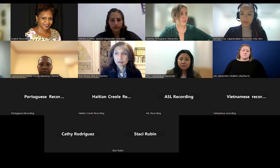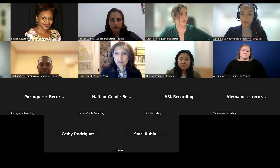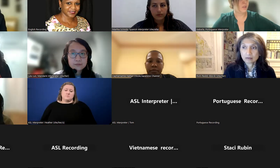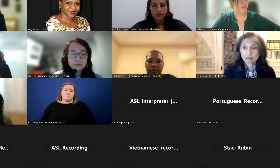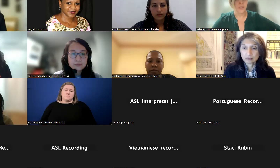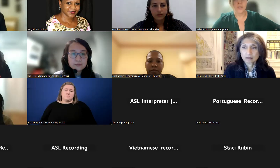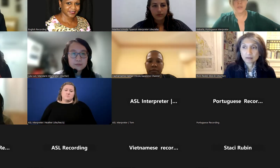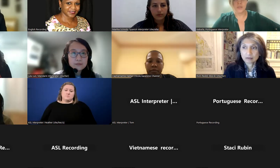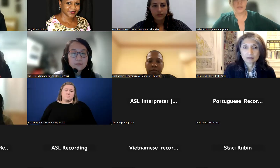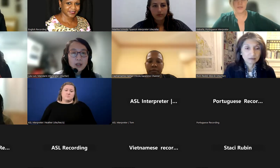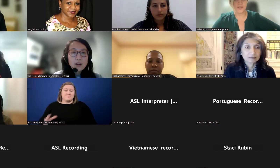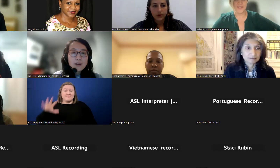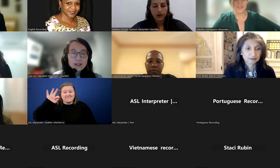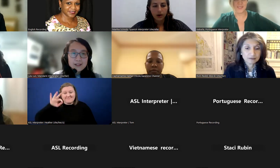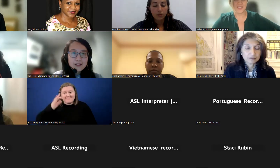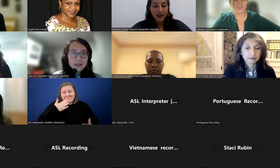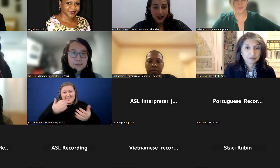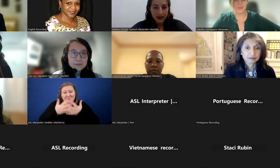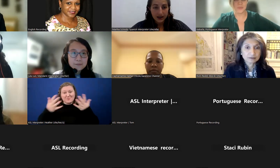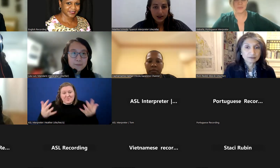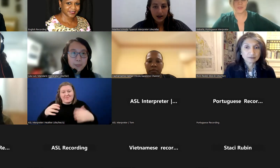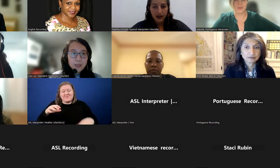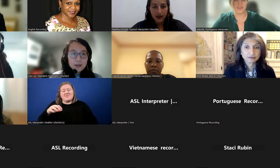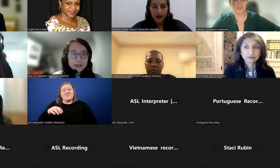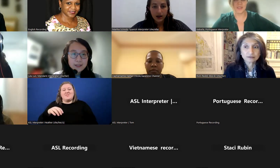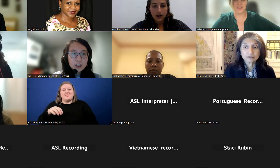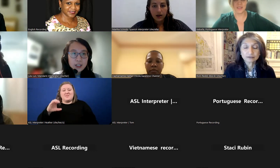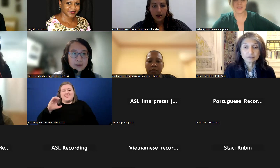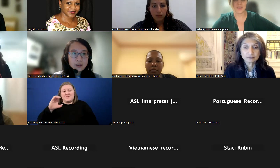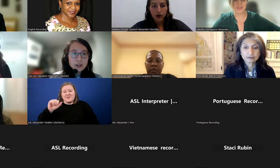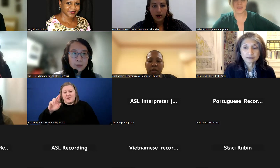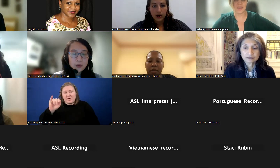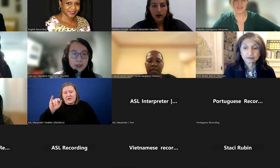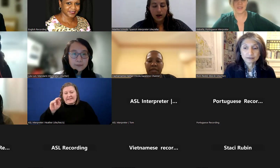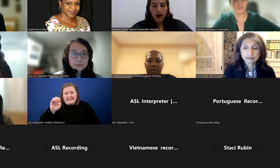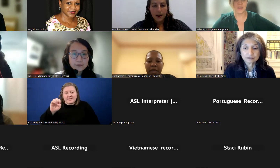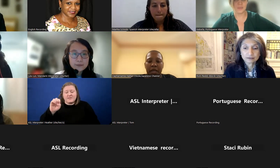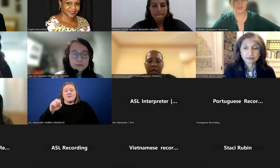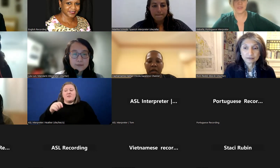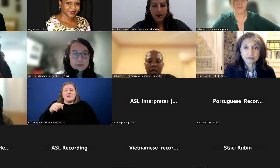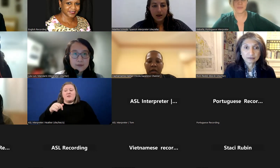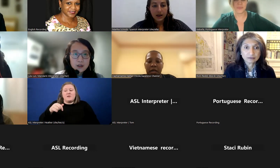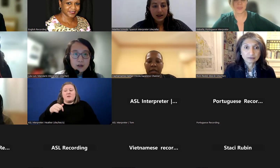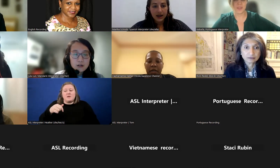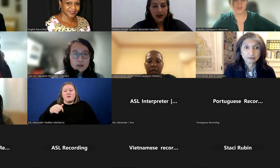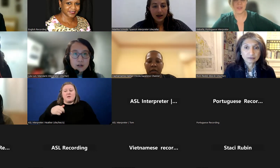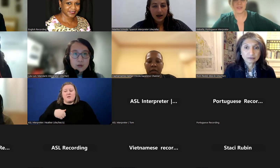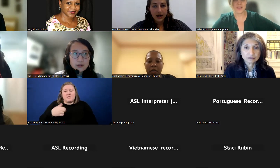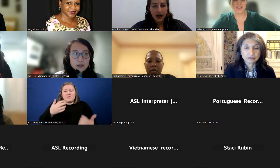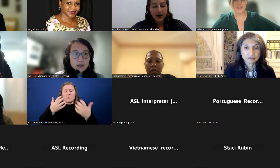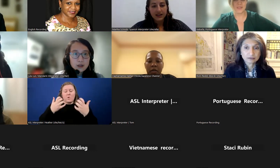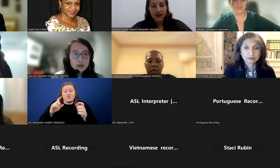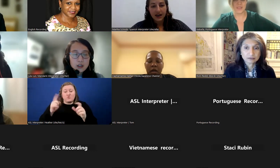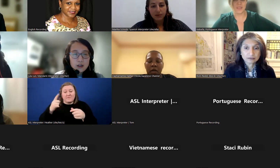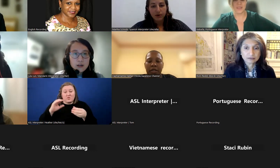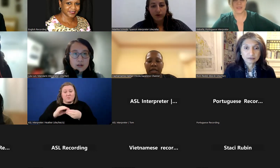Excellent. Thank you so much, Carlene Lemoine. I want to extend my deep gratitude to